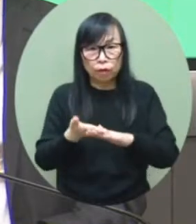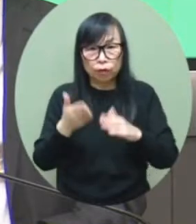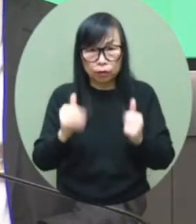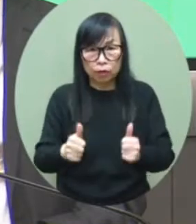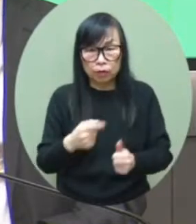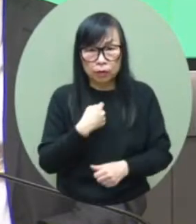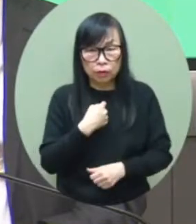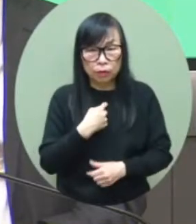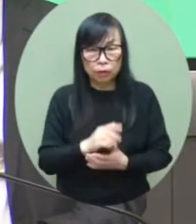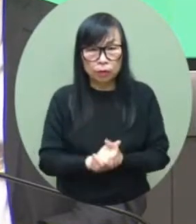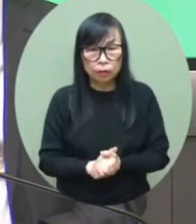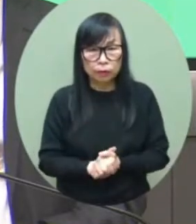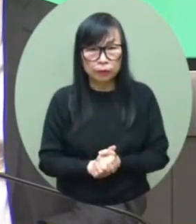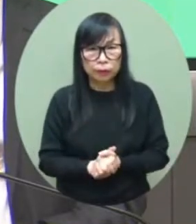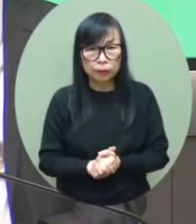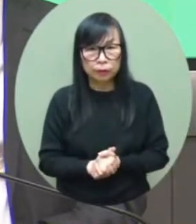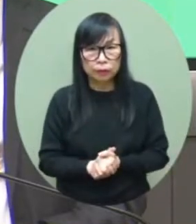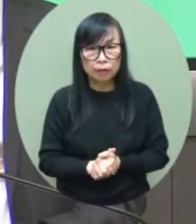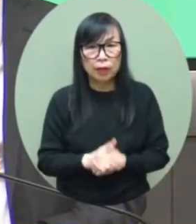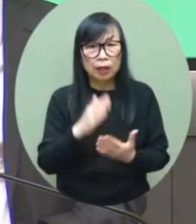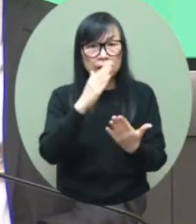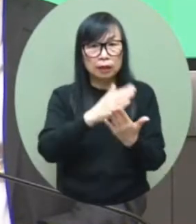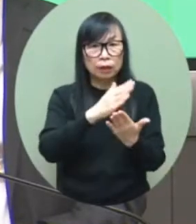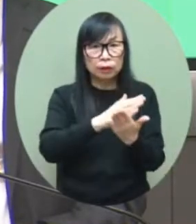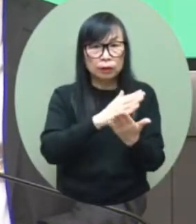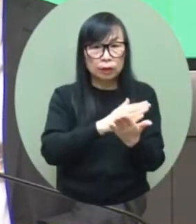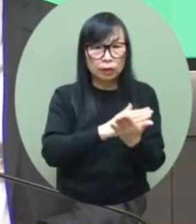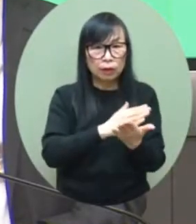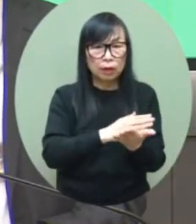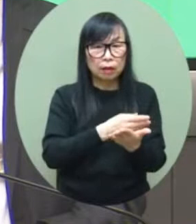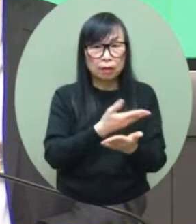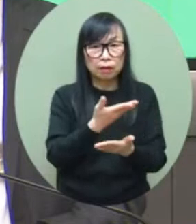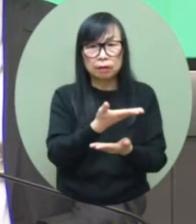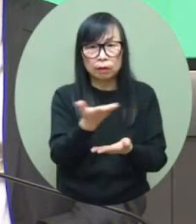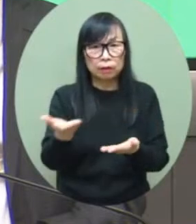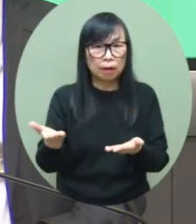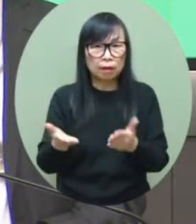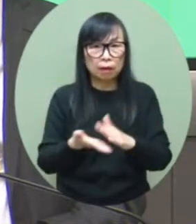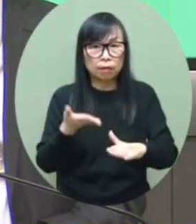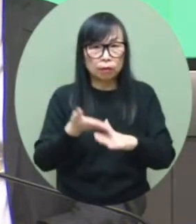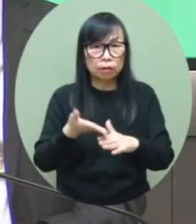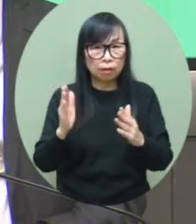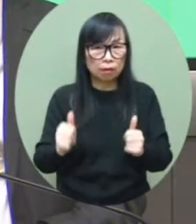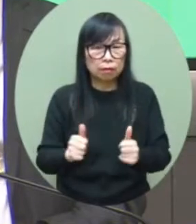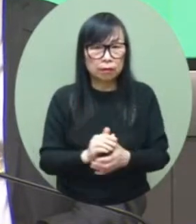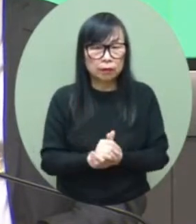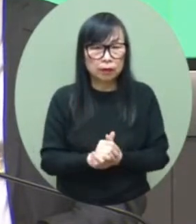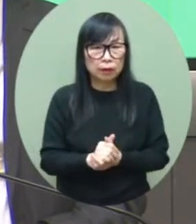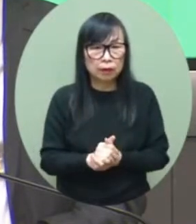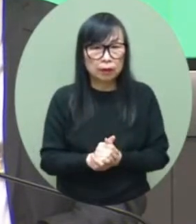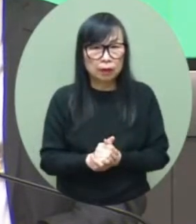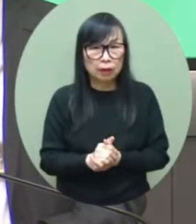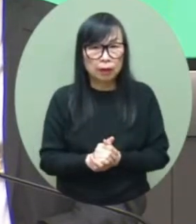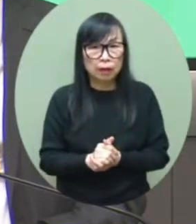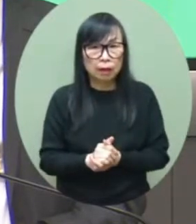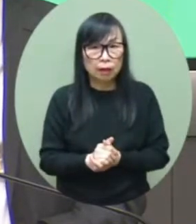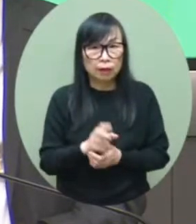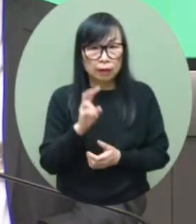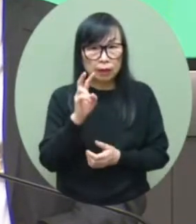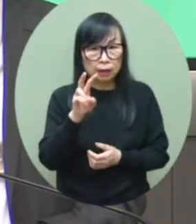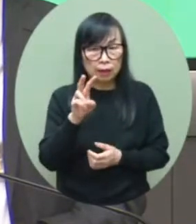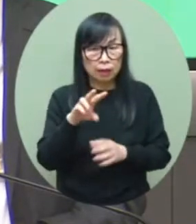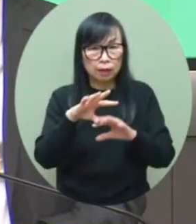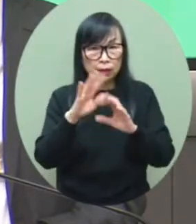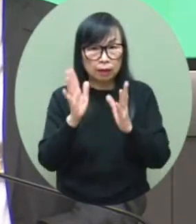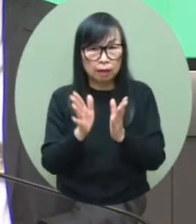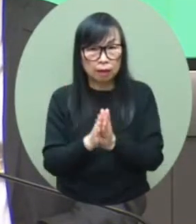Now, everyone believes Hong Kong should return to normalcy. And so we want to do so in an orderly manner in responding